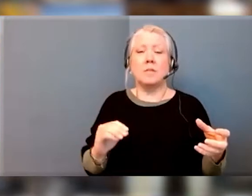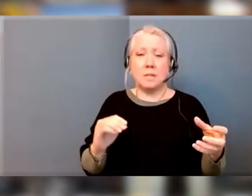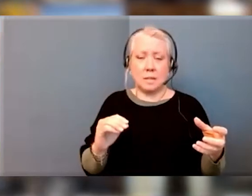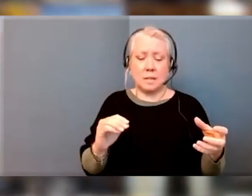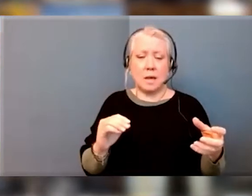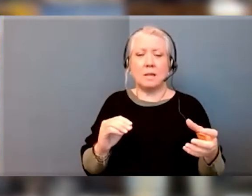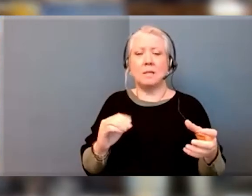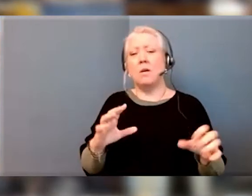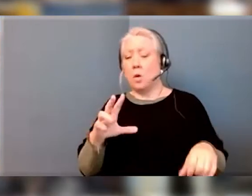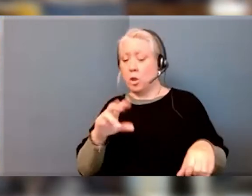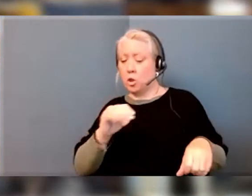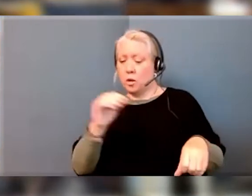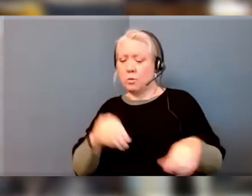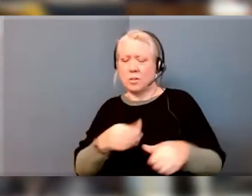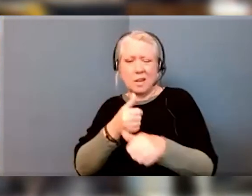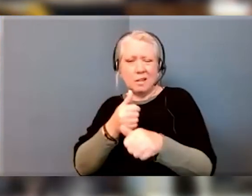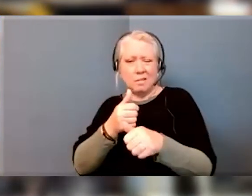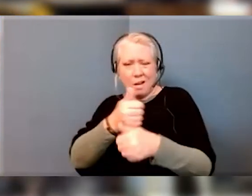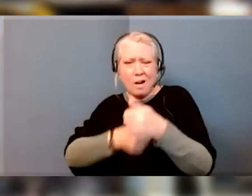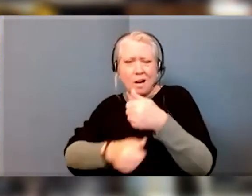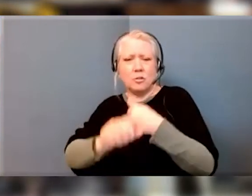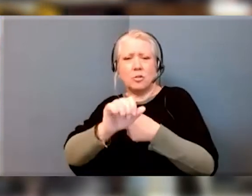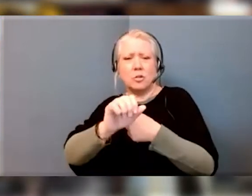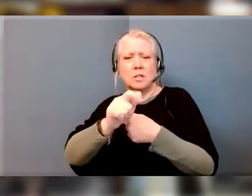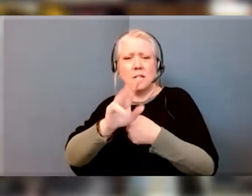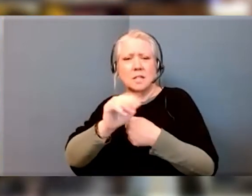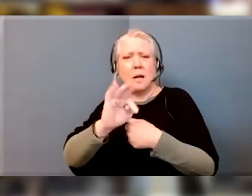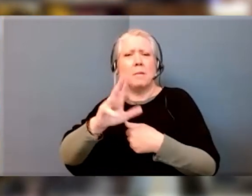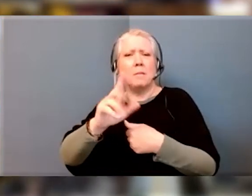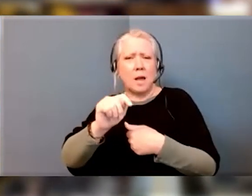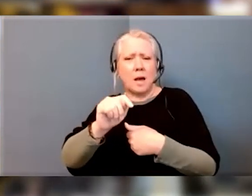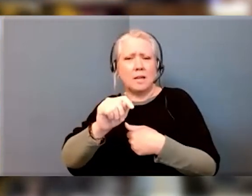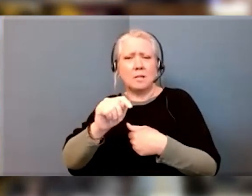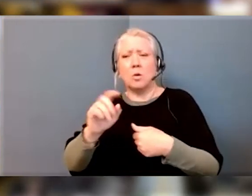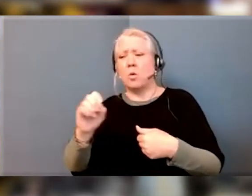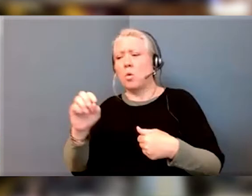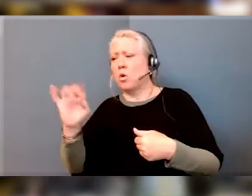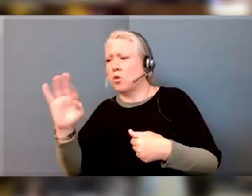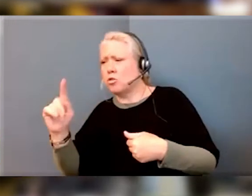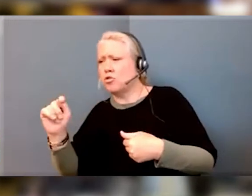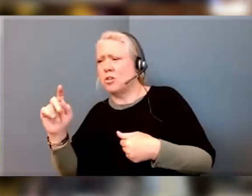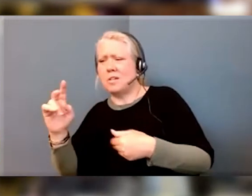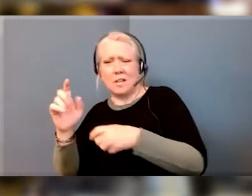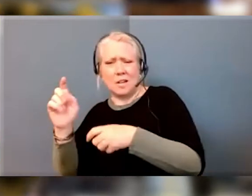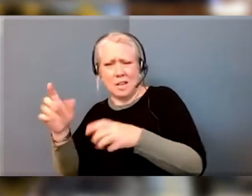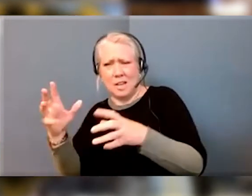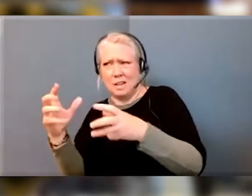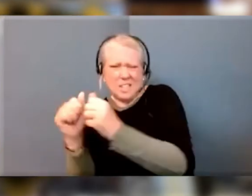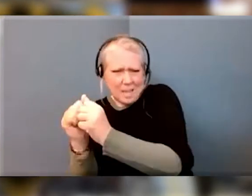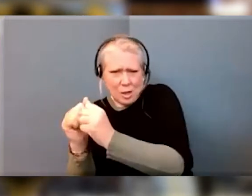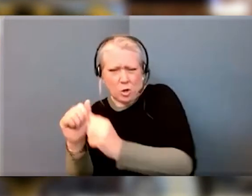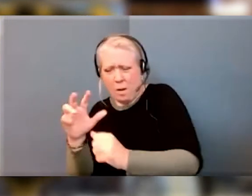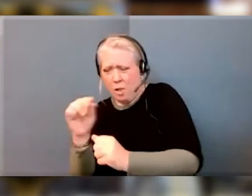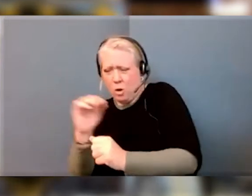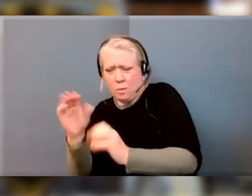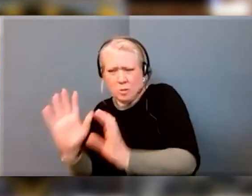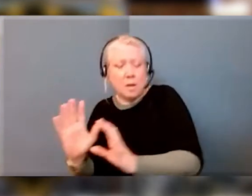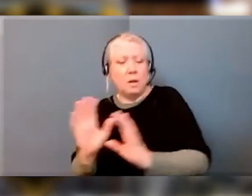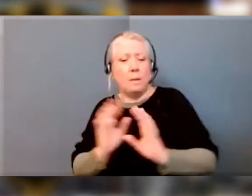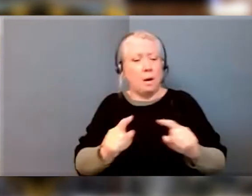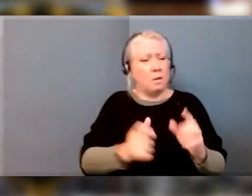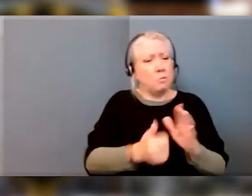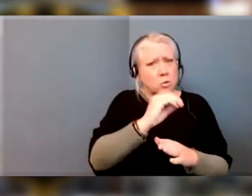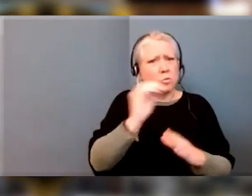and blight or urgent needs. So just want to give you a framework. These are federal requirements, literally by an act of Congress.